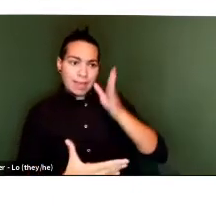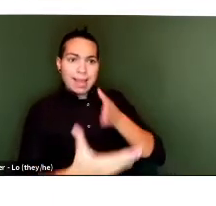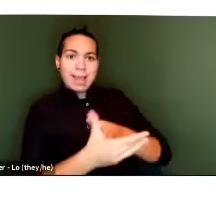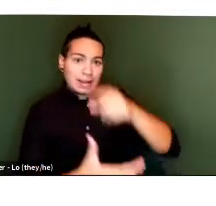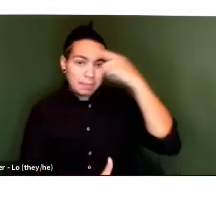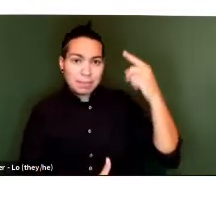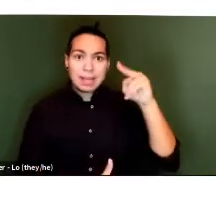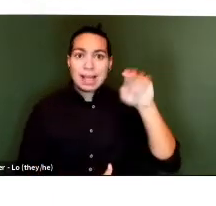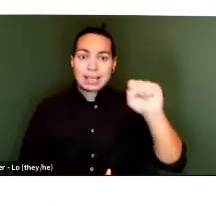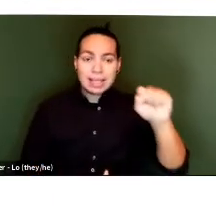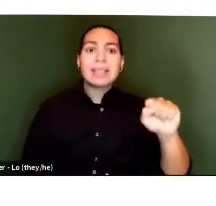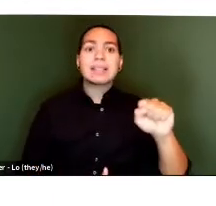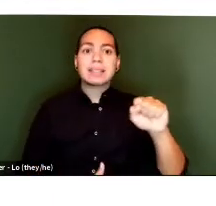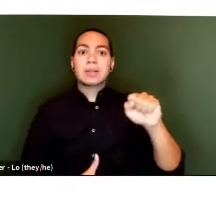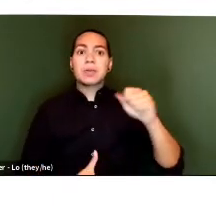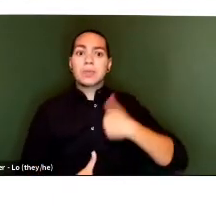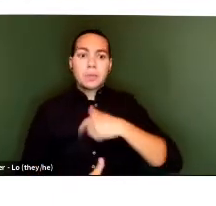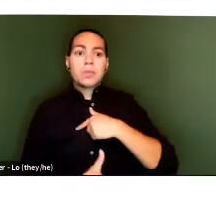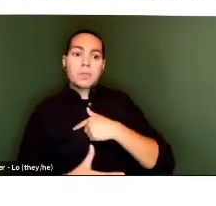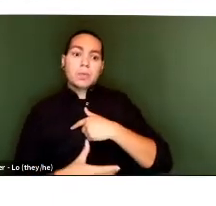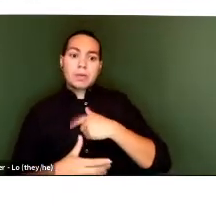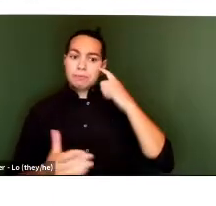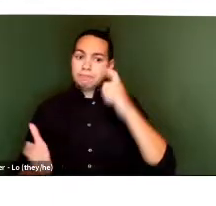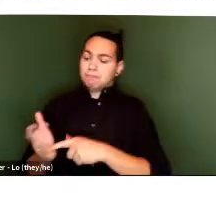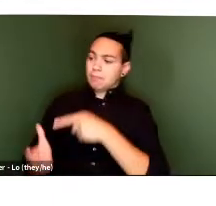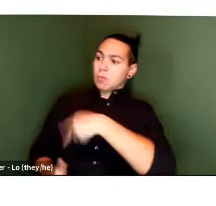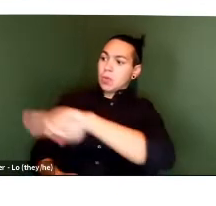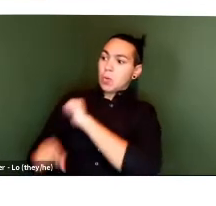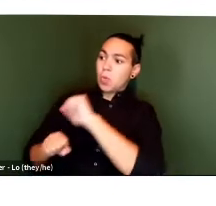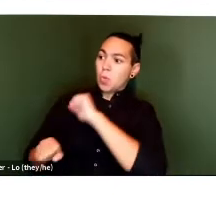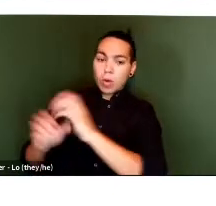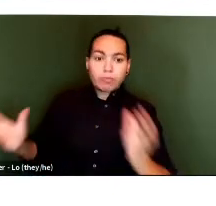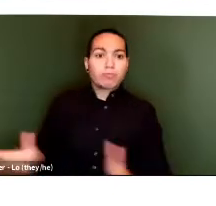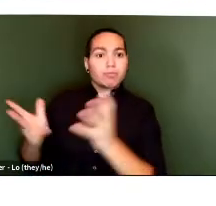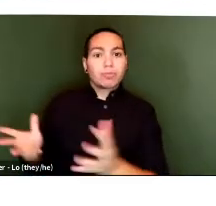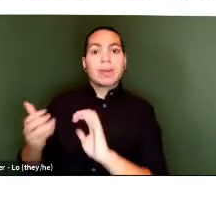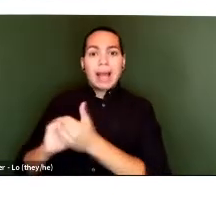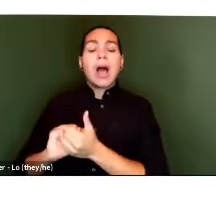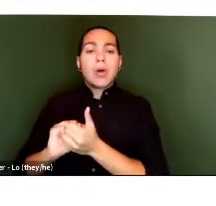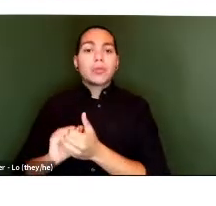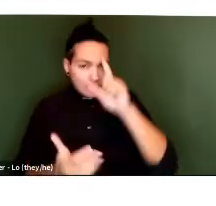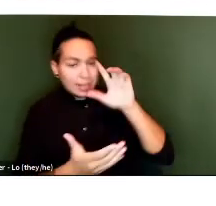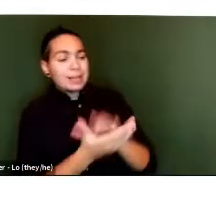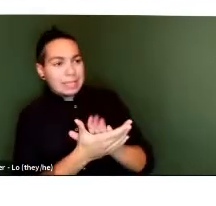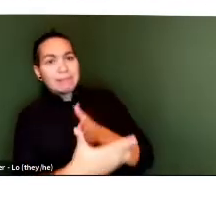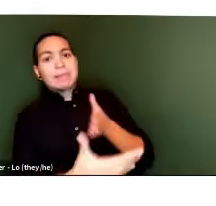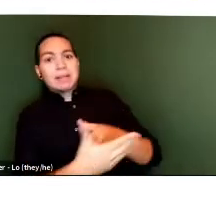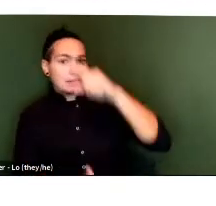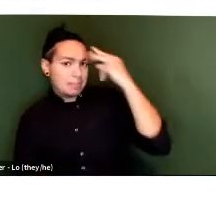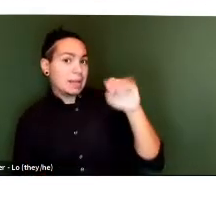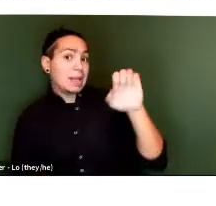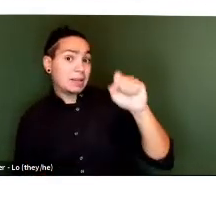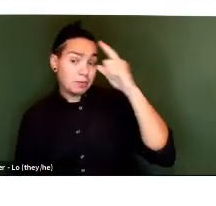slave drivers, the sailors on the slave ships. So in order for rich capitalists to make sure the rest of